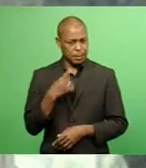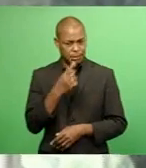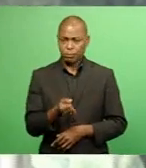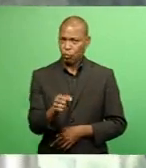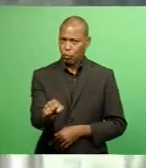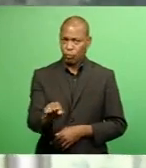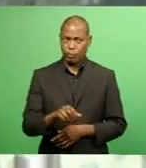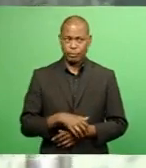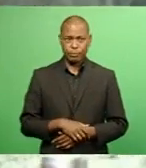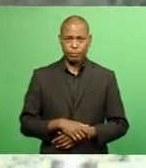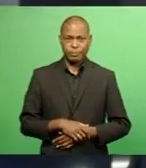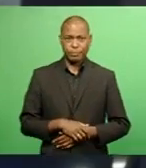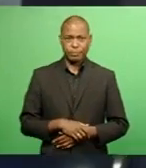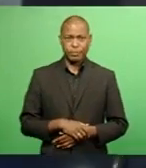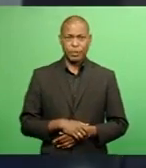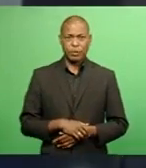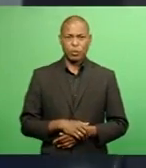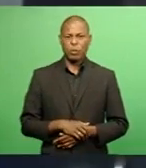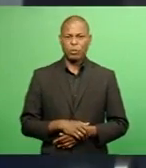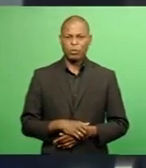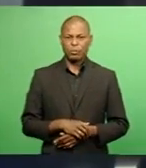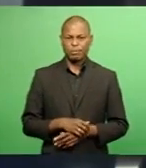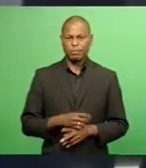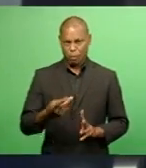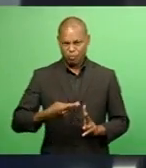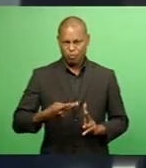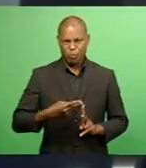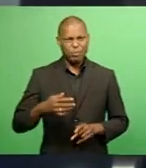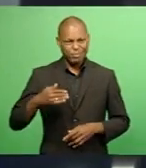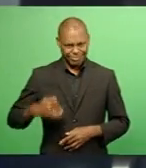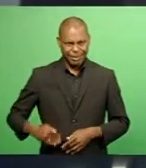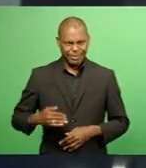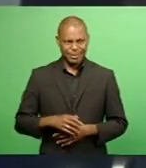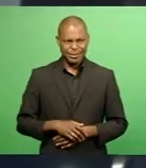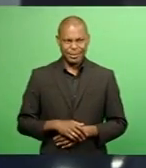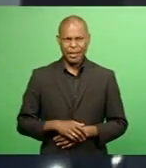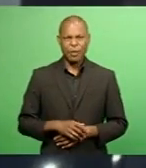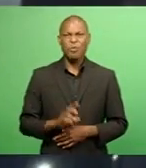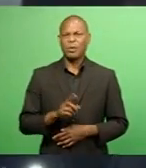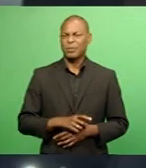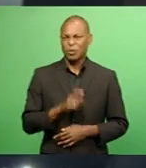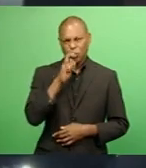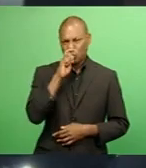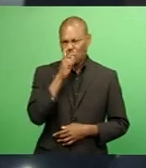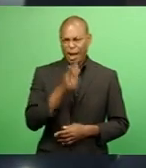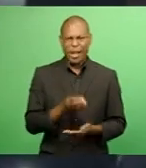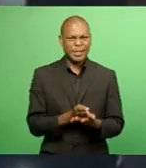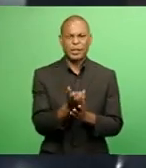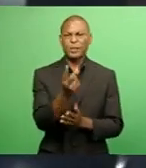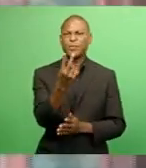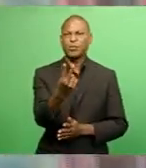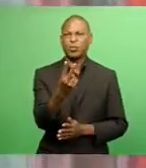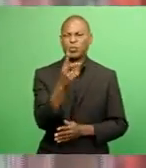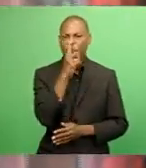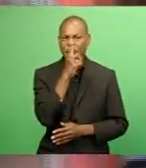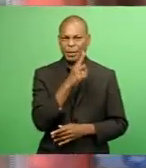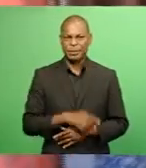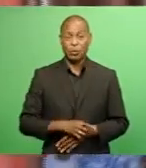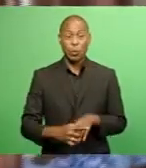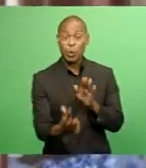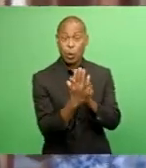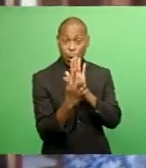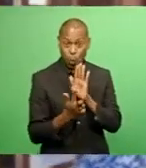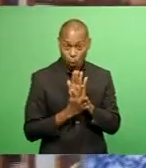measure. You cannot be playing both sides. You can't be serving two masters. We have to protect the party because the law says